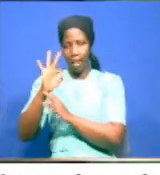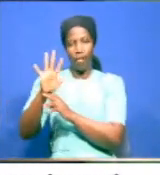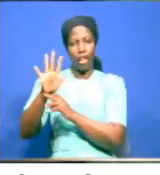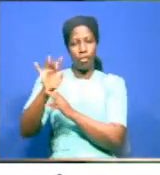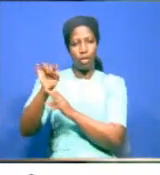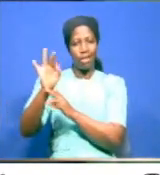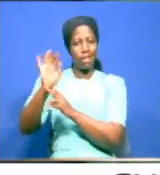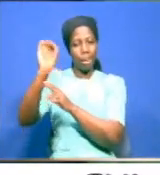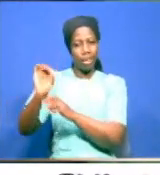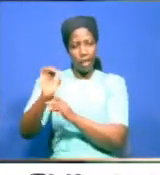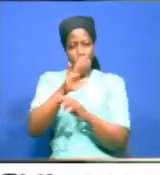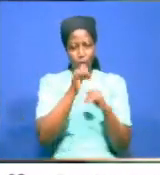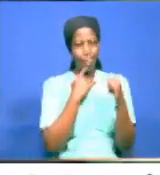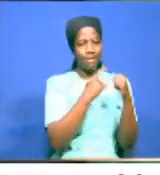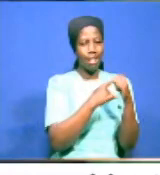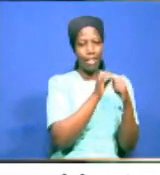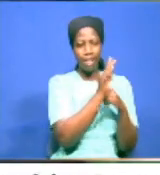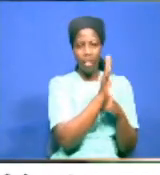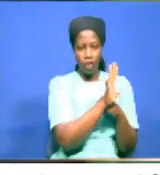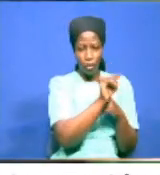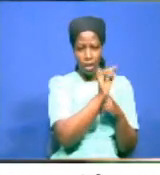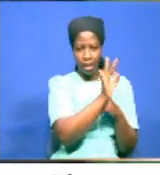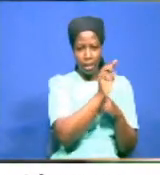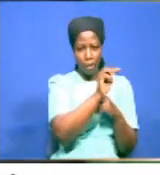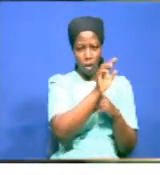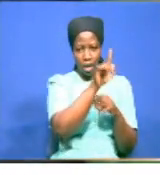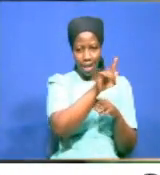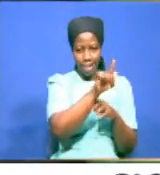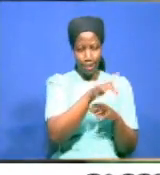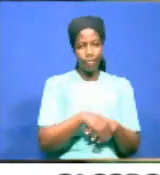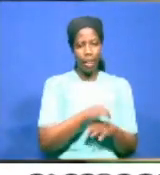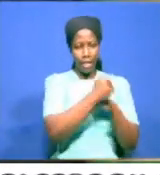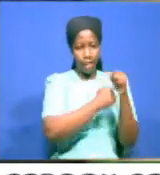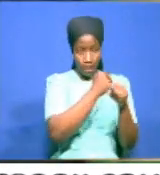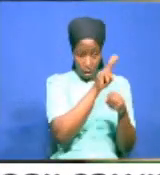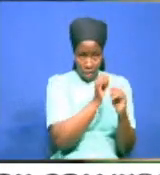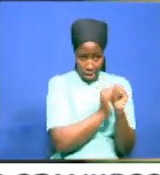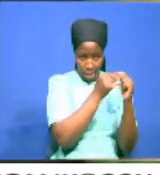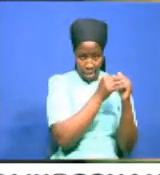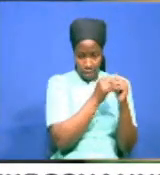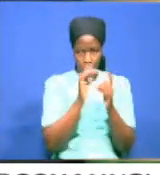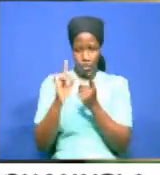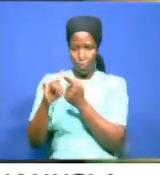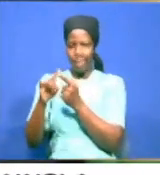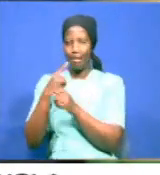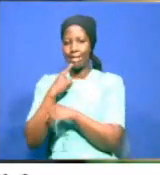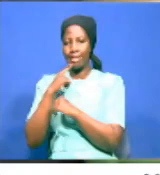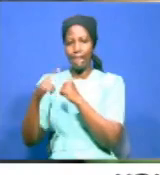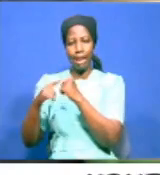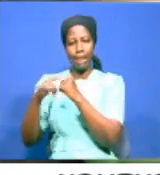5.3% from 634.3 million liters in 2018 to